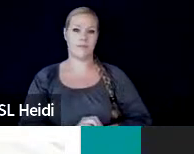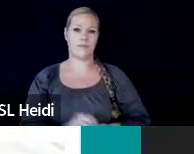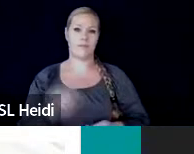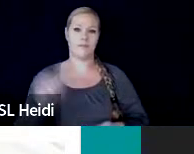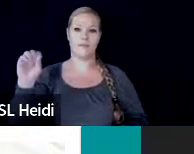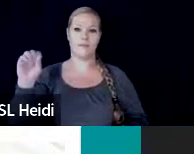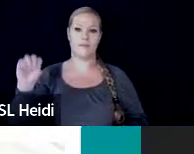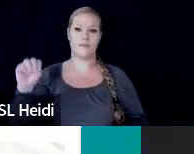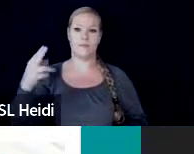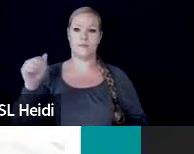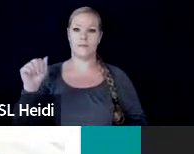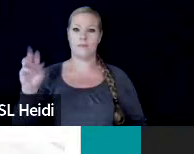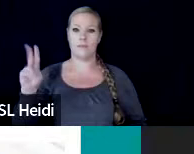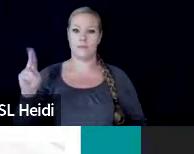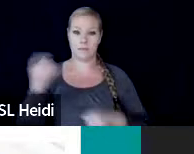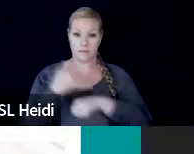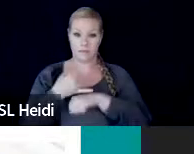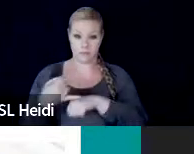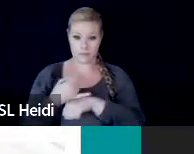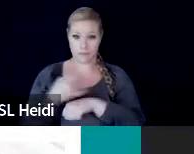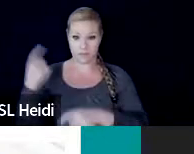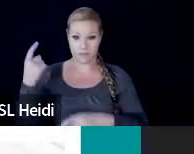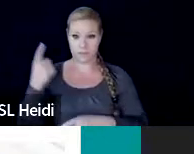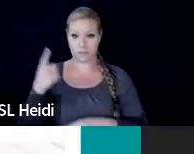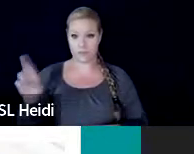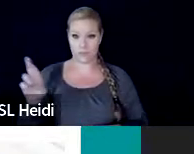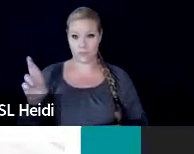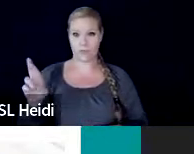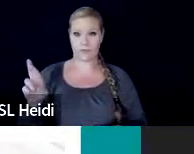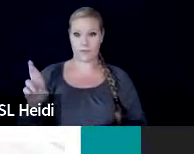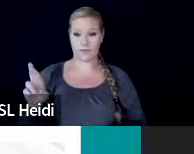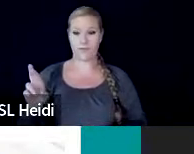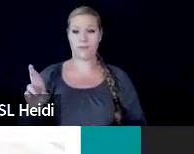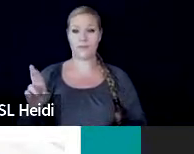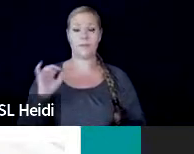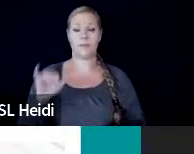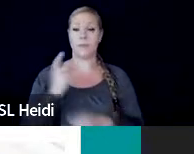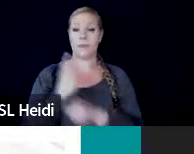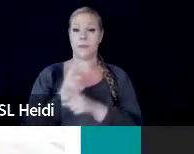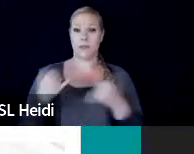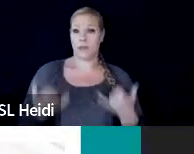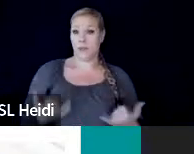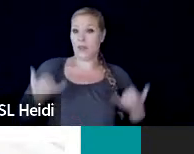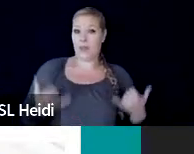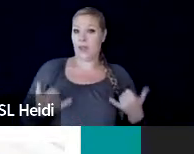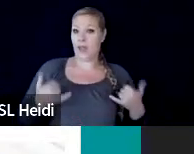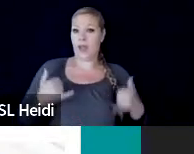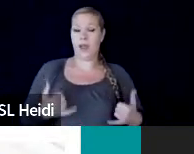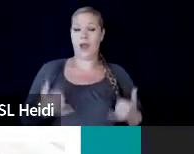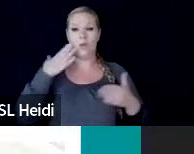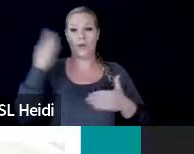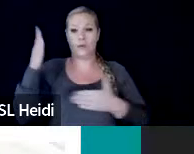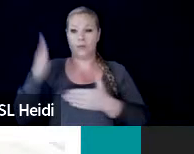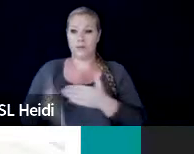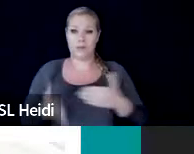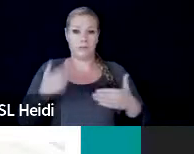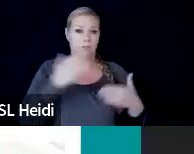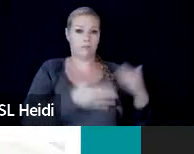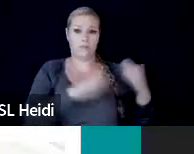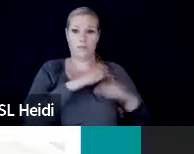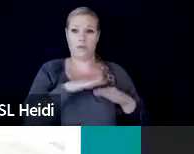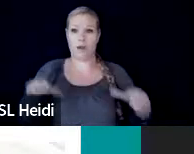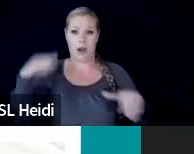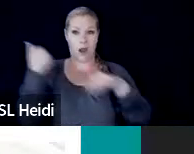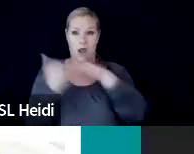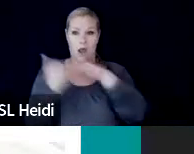Tomahawk Island Drive. Tomahawk Island Drive currently does not cross under I-5. It terminates both on the east and the west, and we